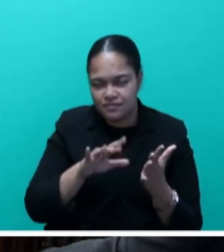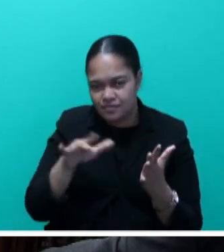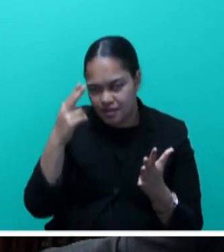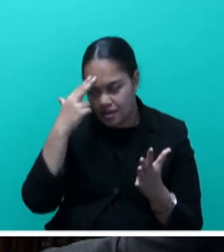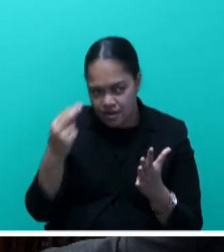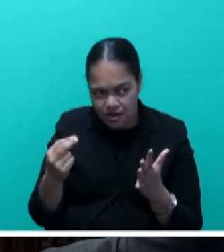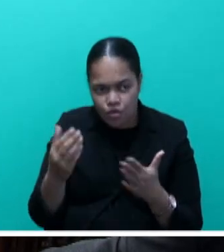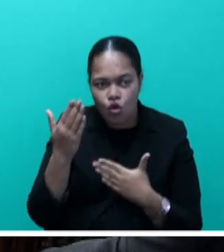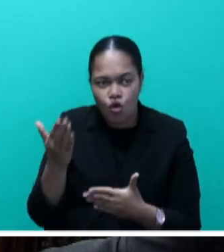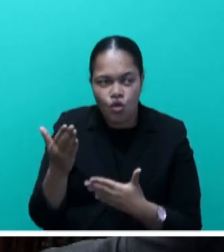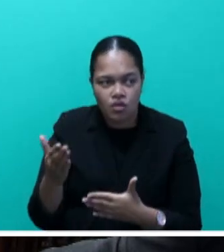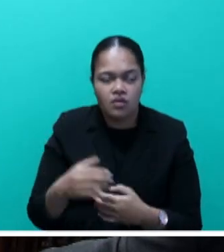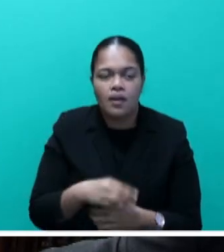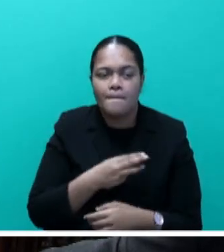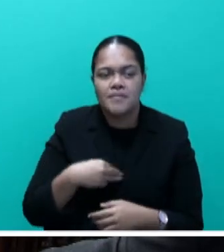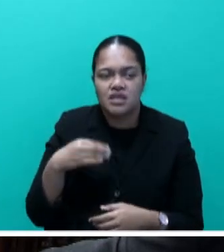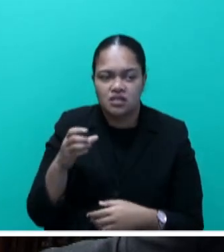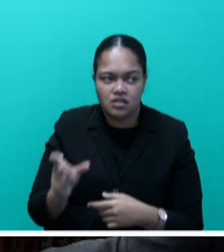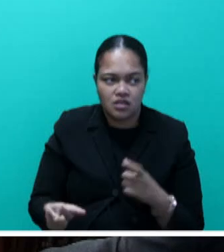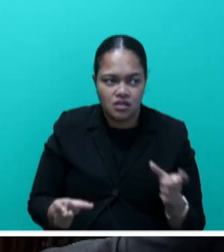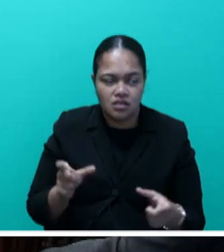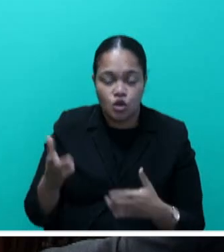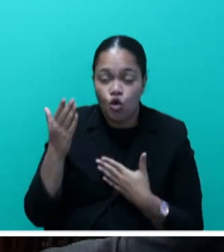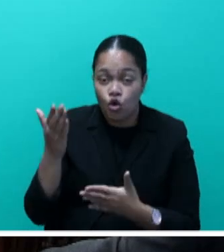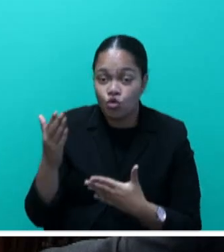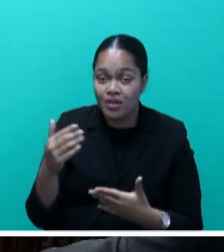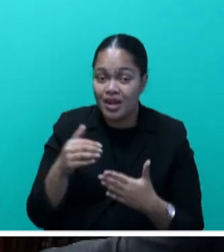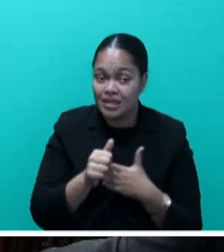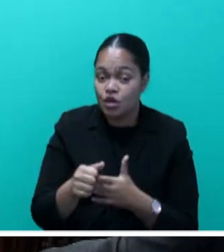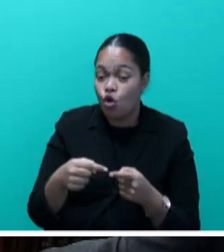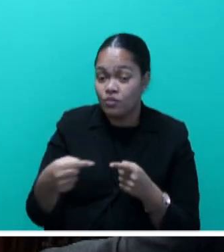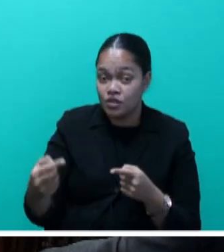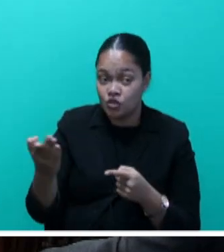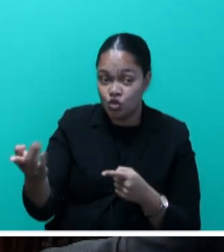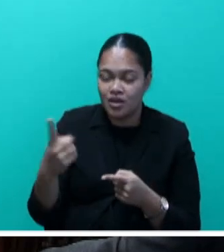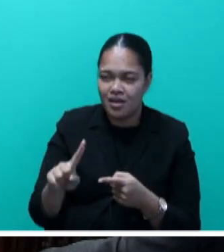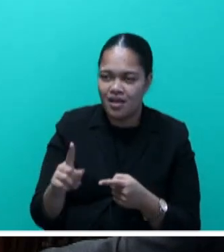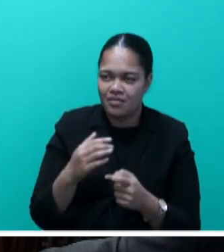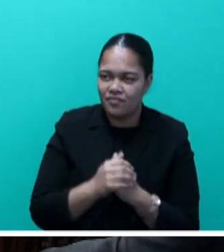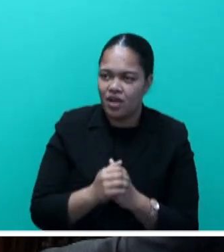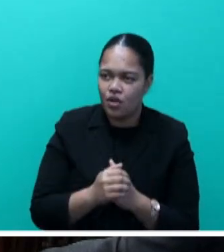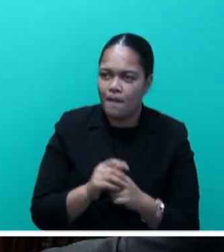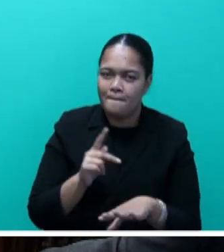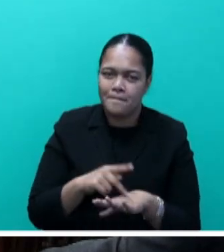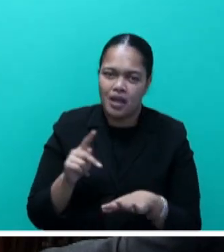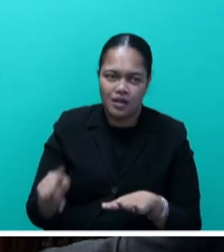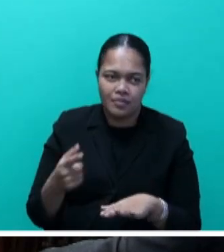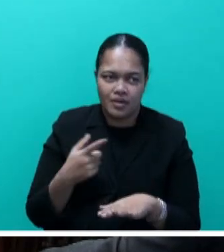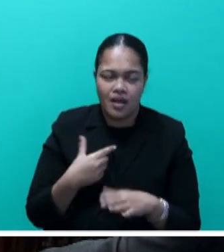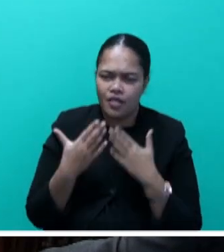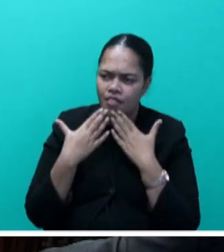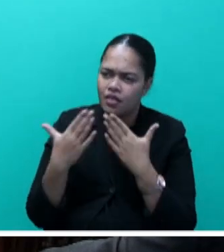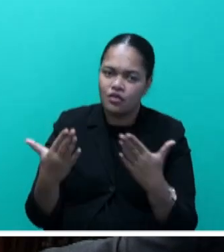Cabinet Members, Cabinet Ministers, the Honourable Leader of the Opposition, and fellow Members of Parliament. I extend to you all